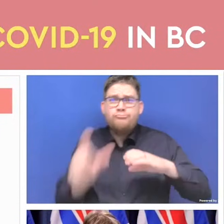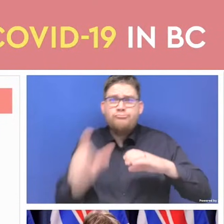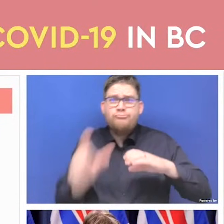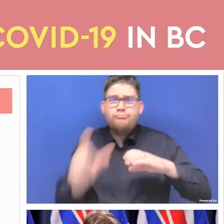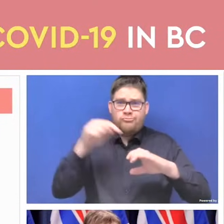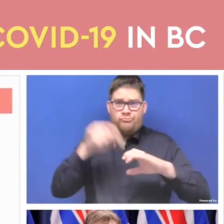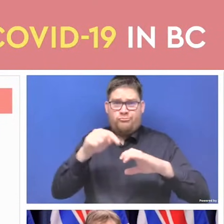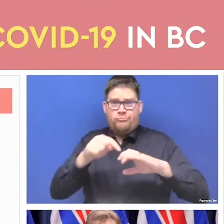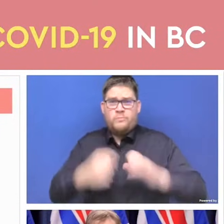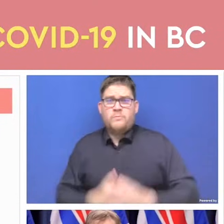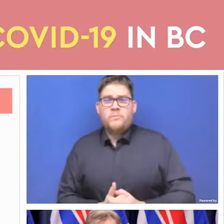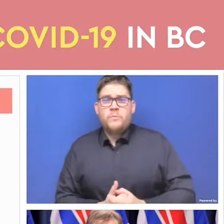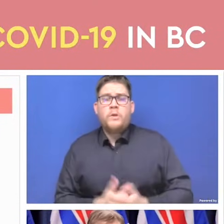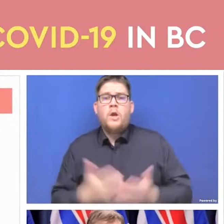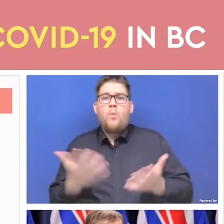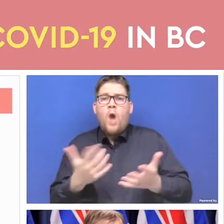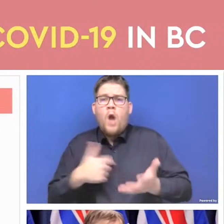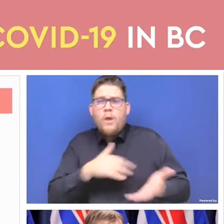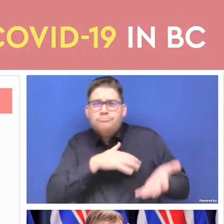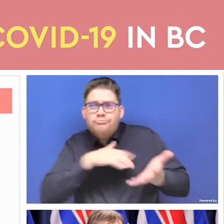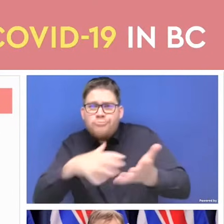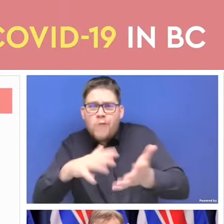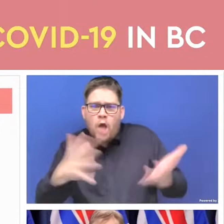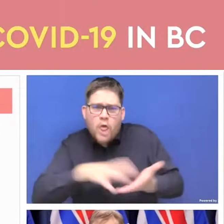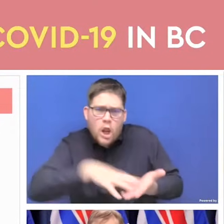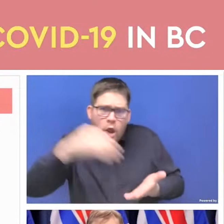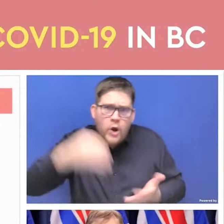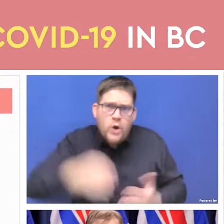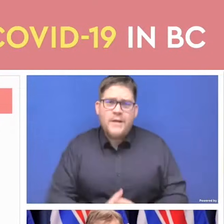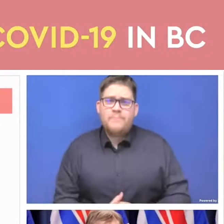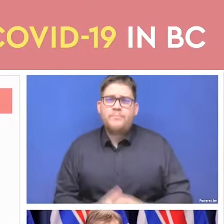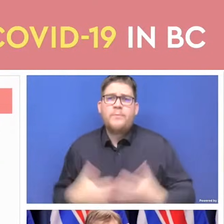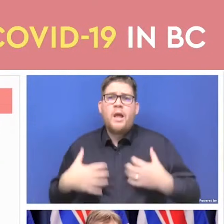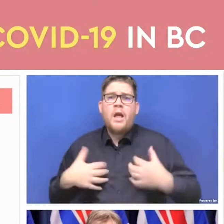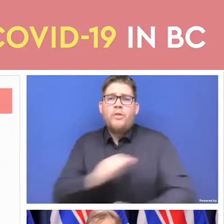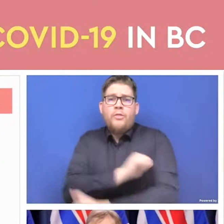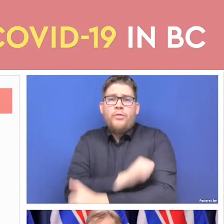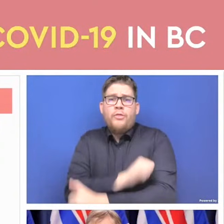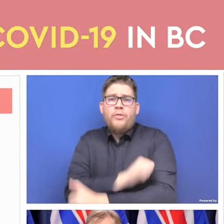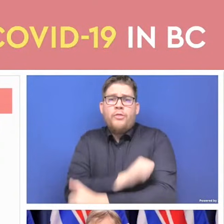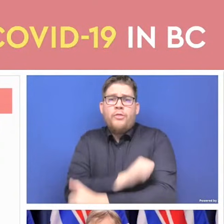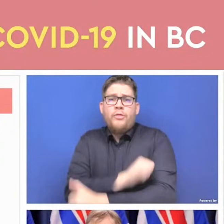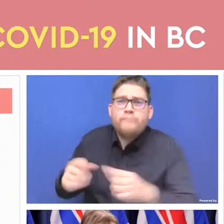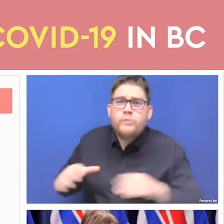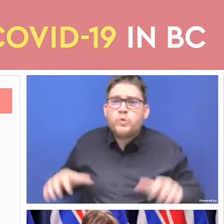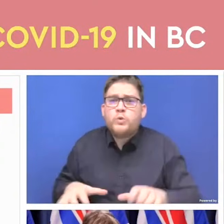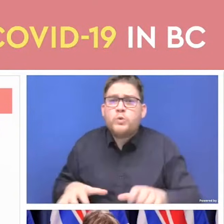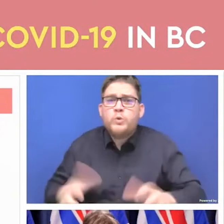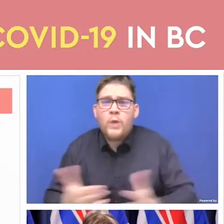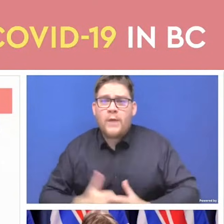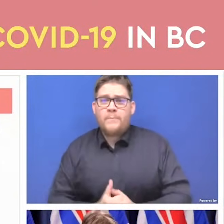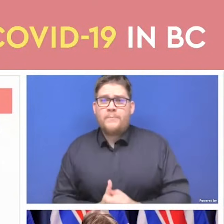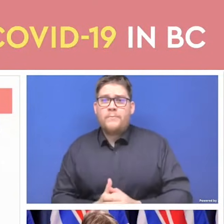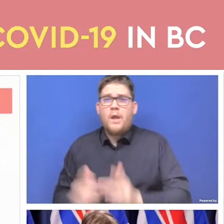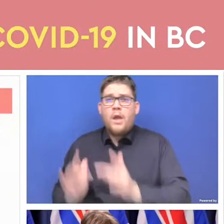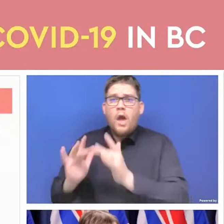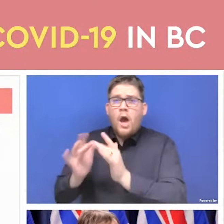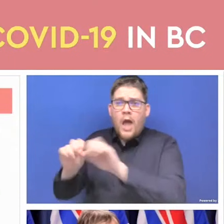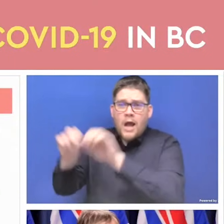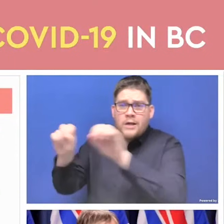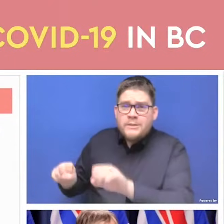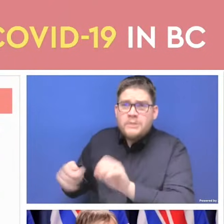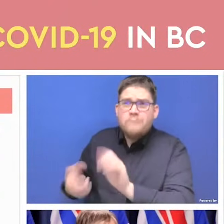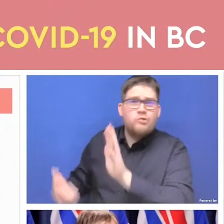of the health authorities, the incredible online system that has been built and continued to be enhanced, the BC